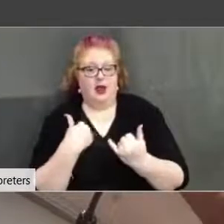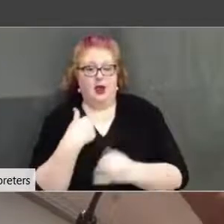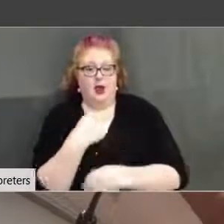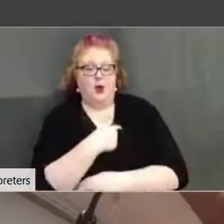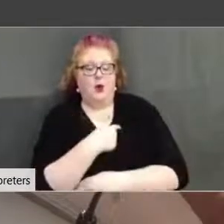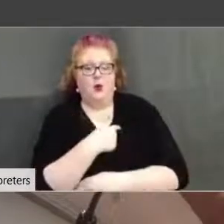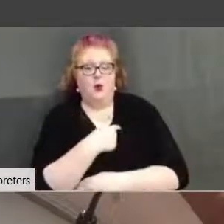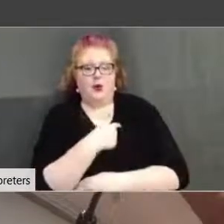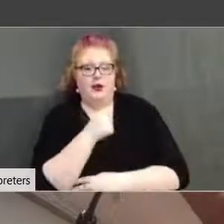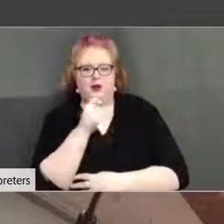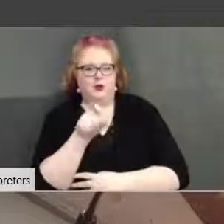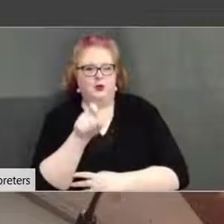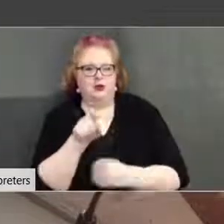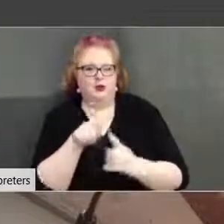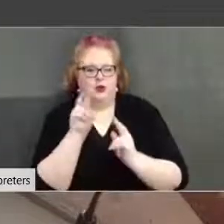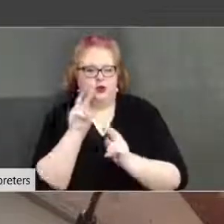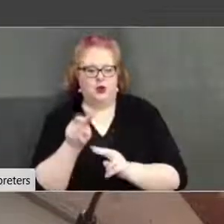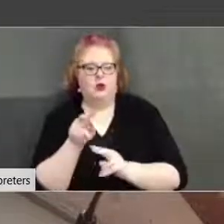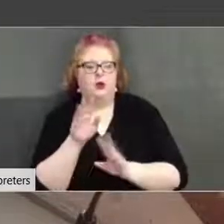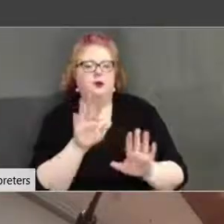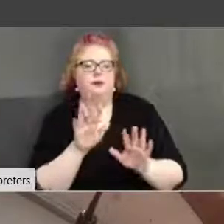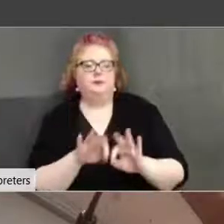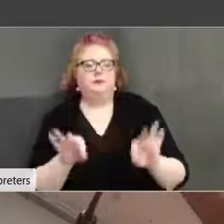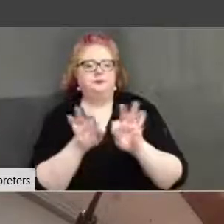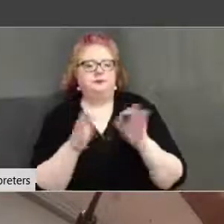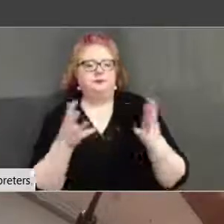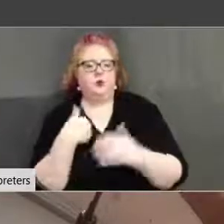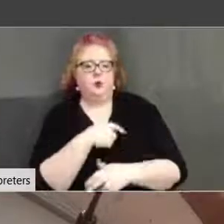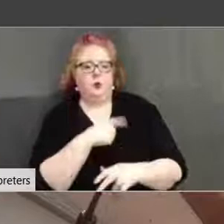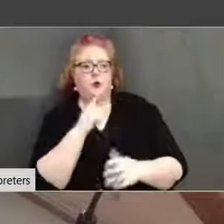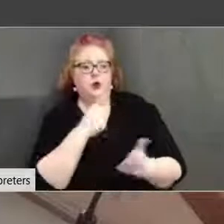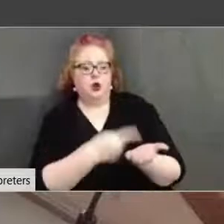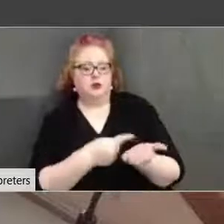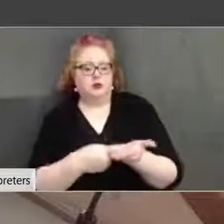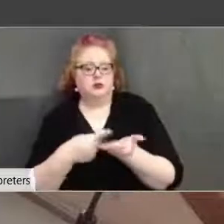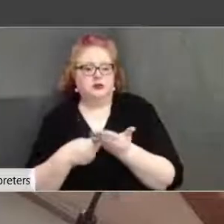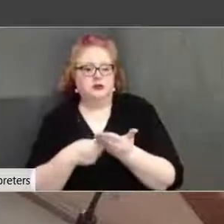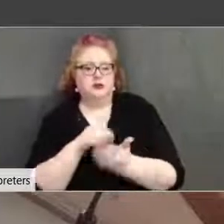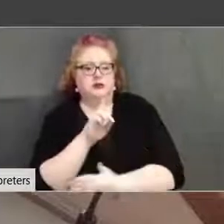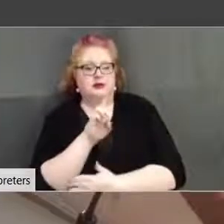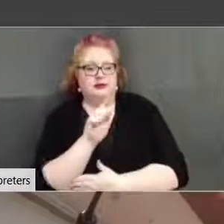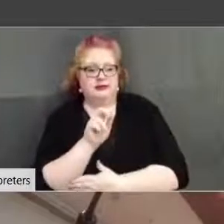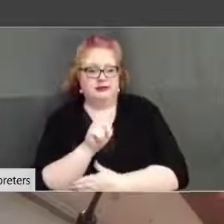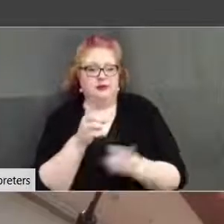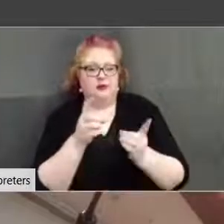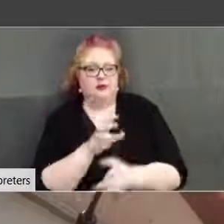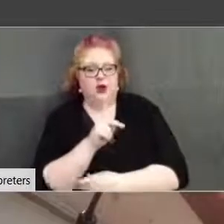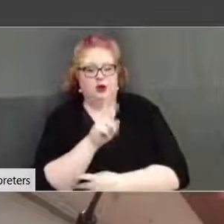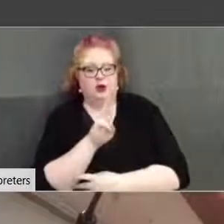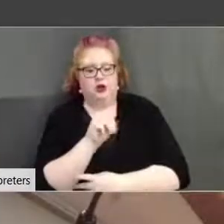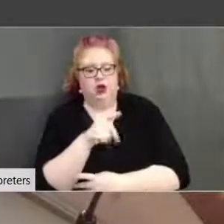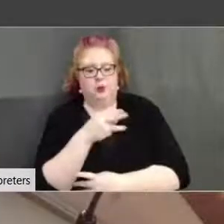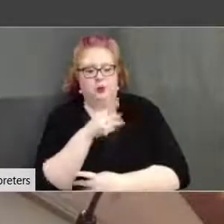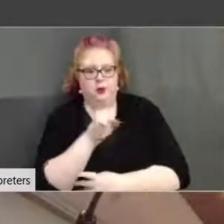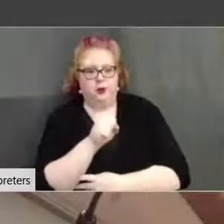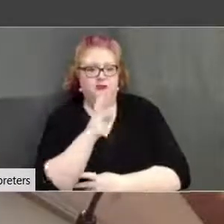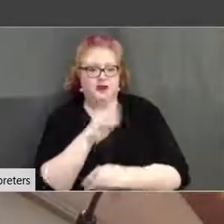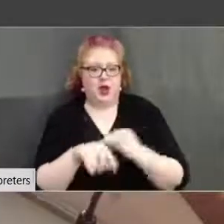when Director Compuris discusses taking the bite, that bite is roughly $5